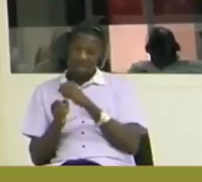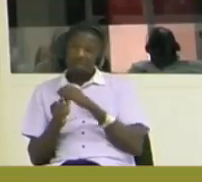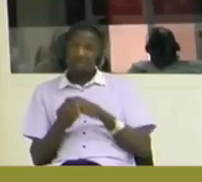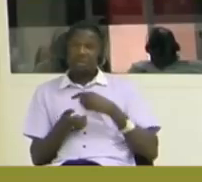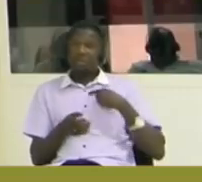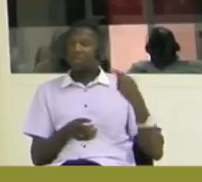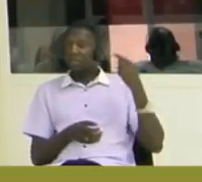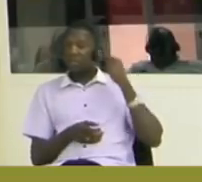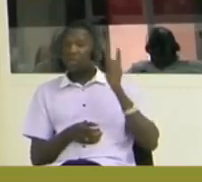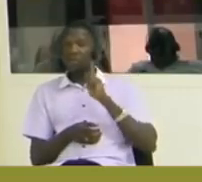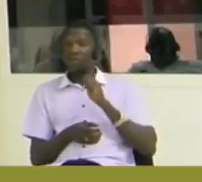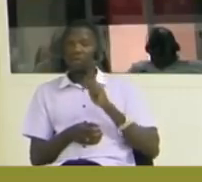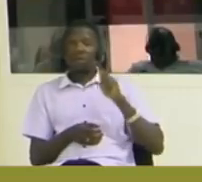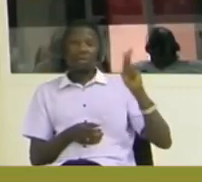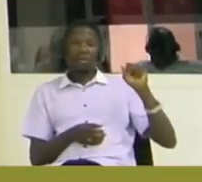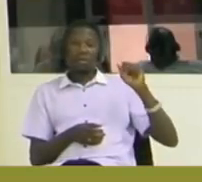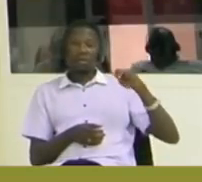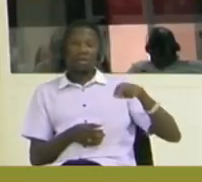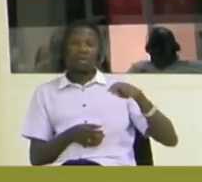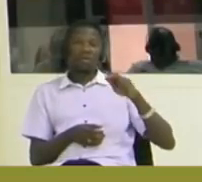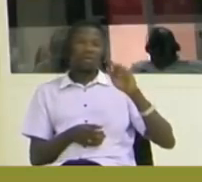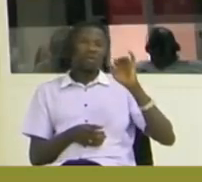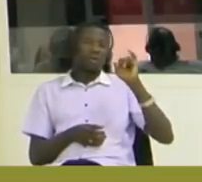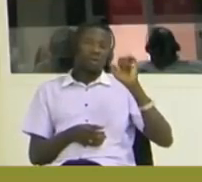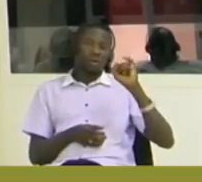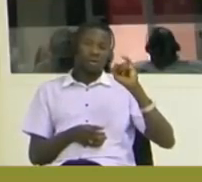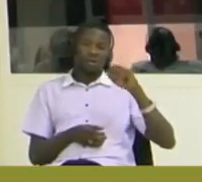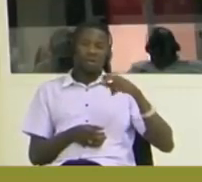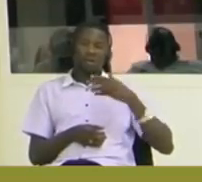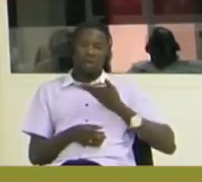say. Clear the video, please.